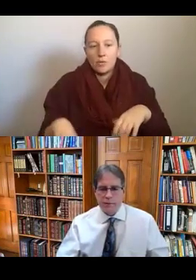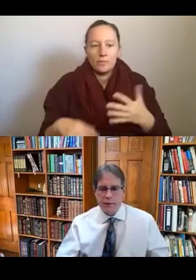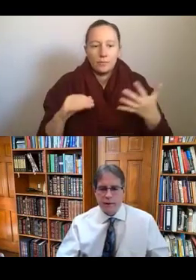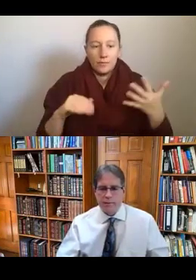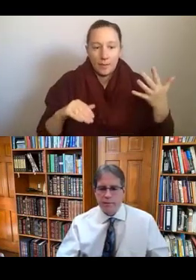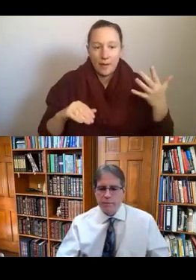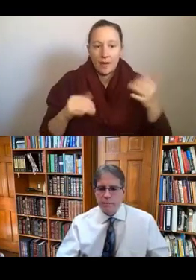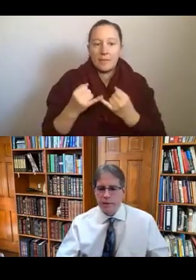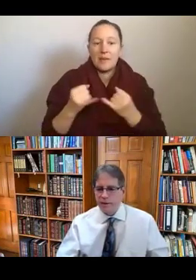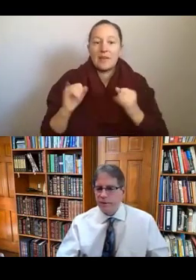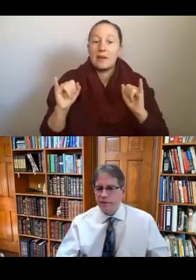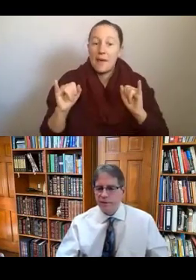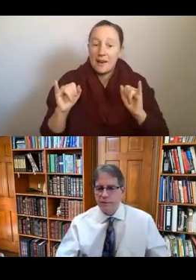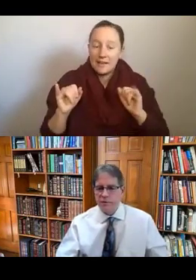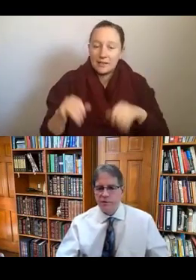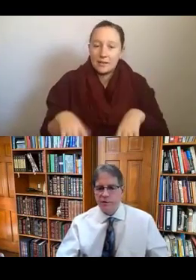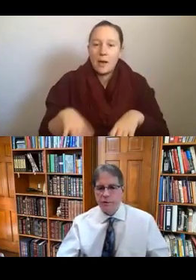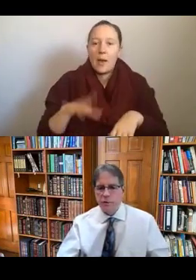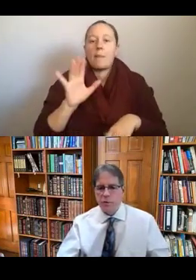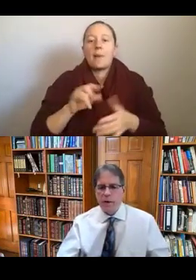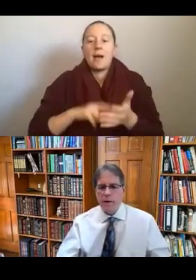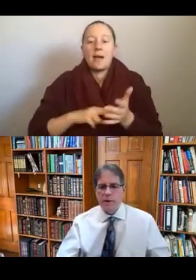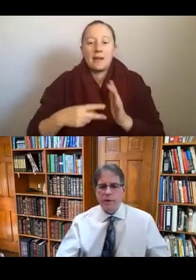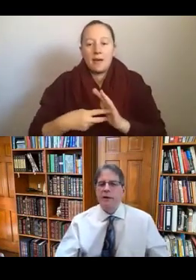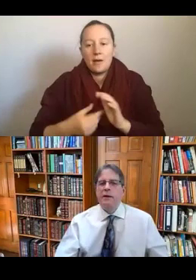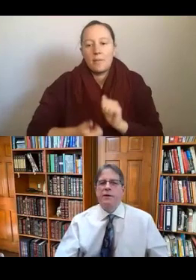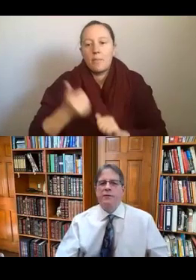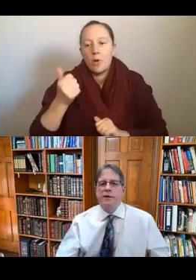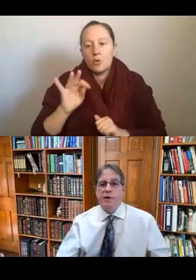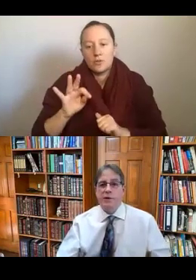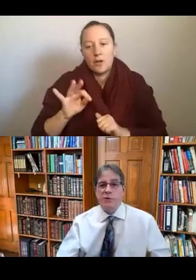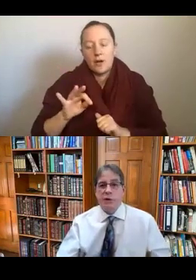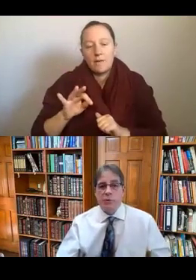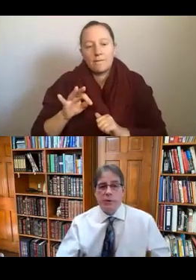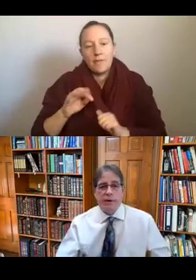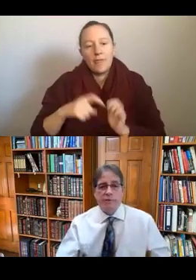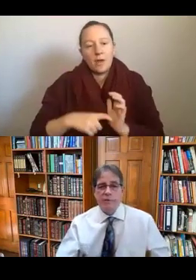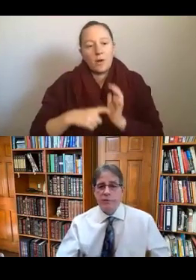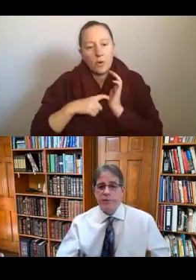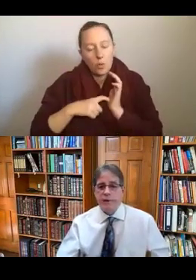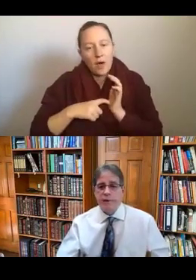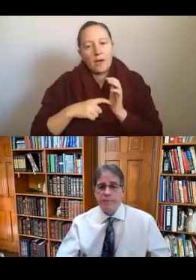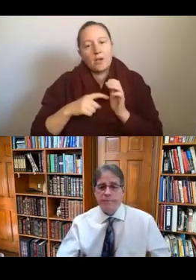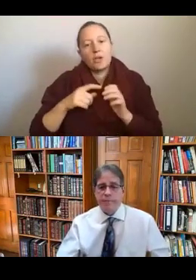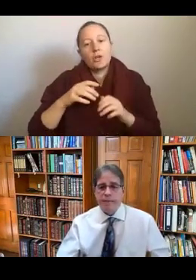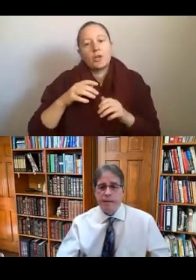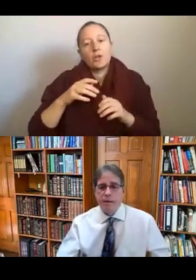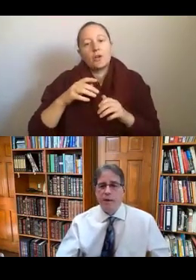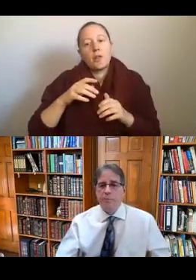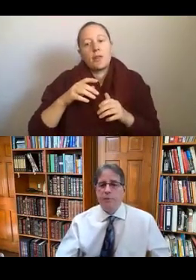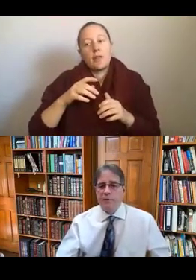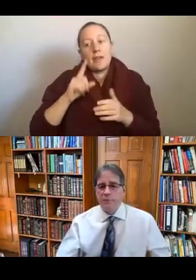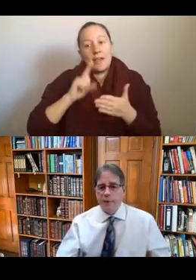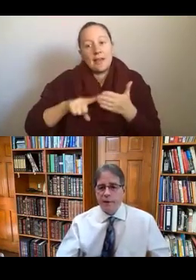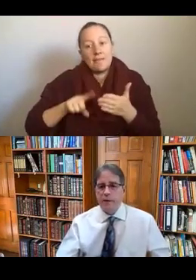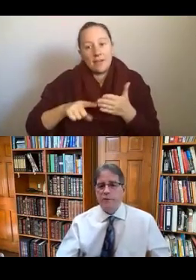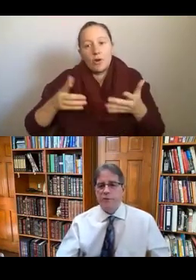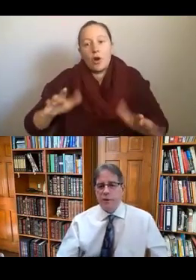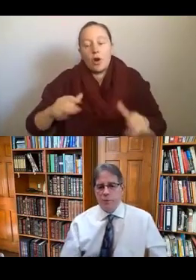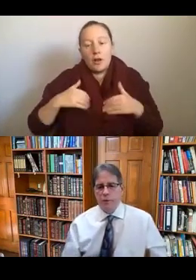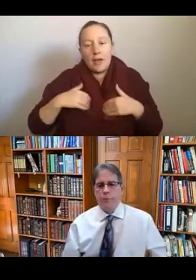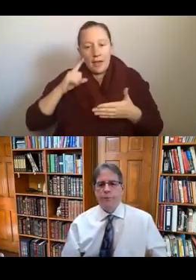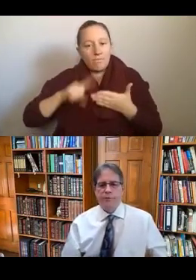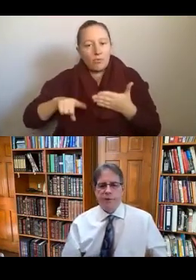down here at the bottom. So by definition, most of these require investigators to already have research funding. But for everybody